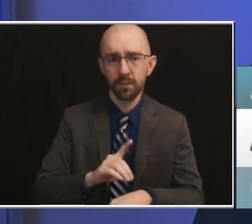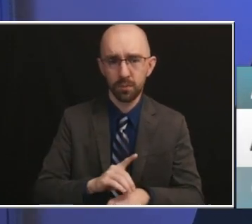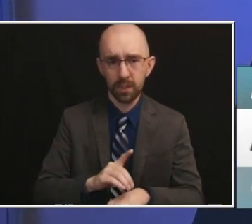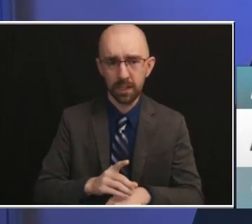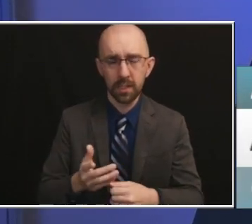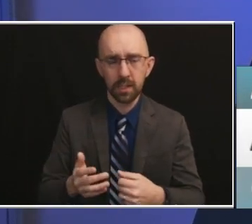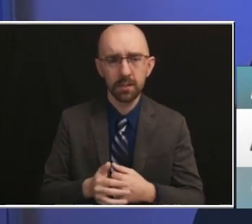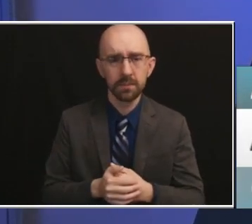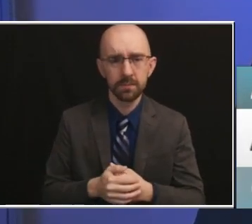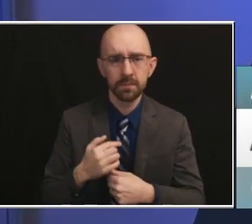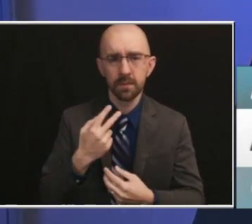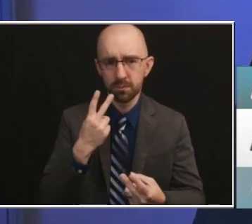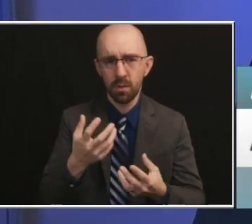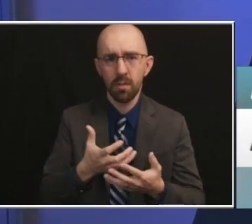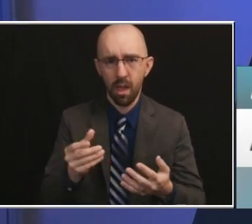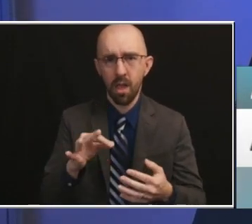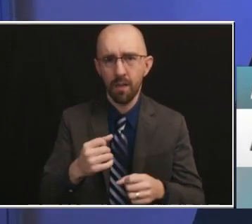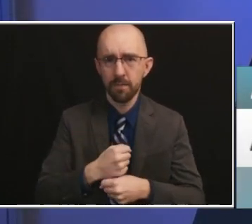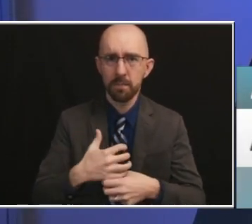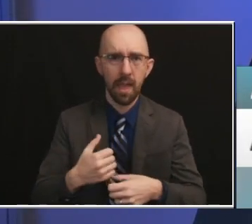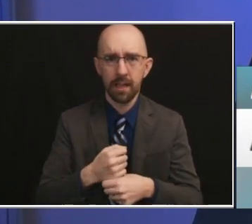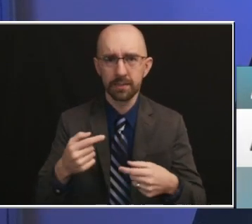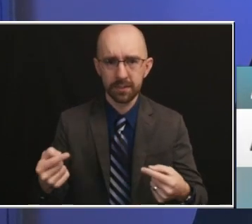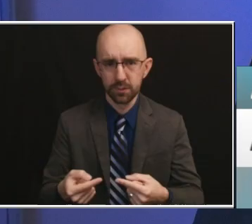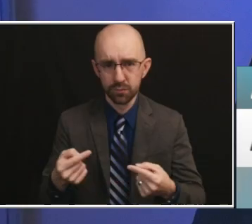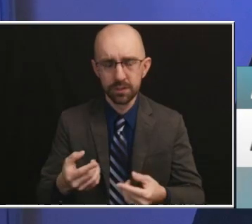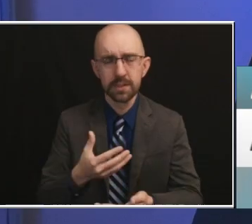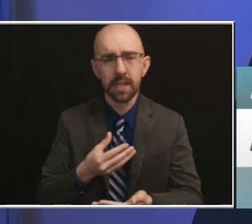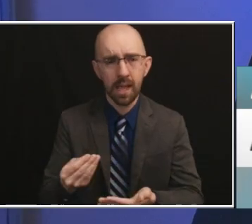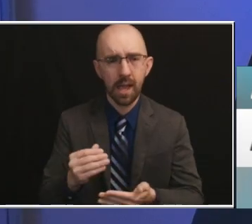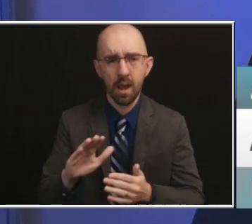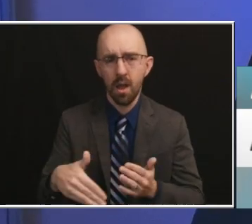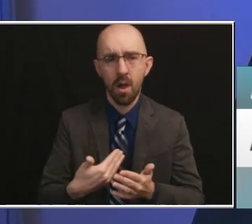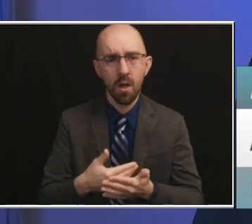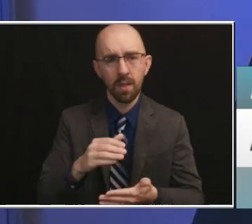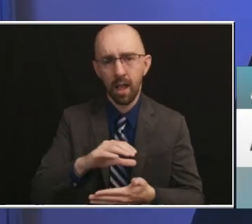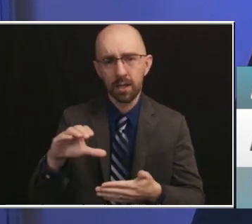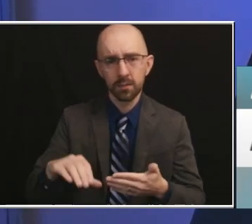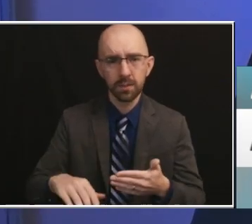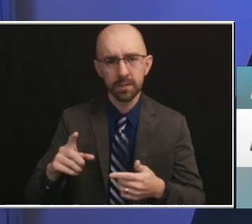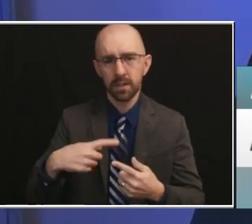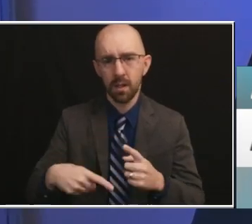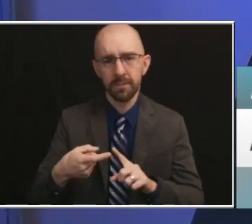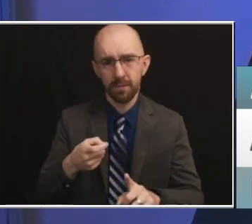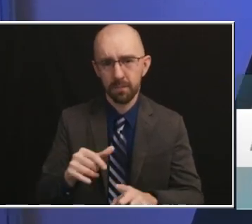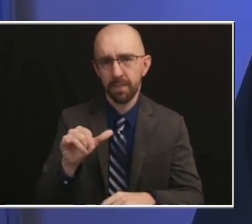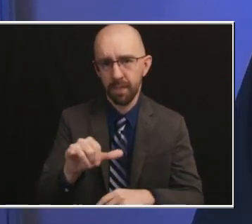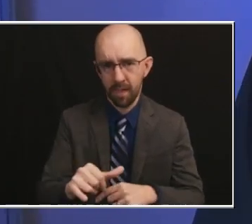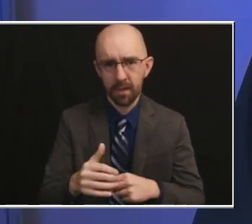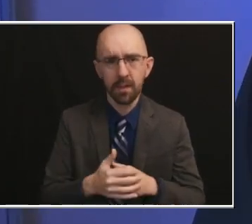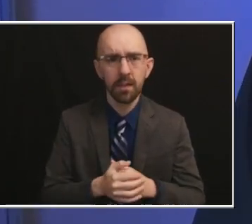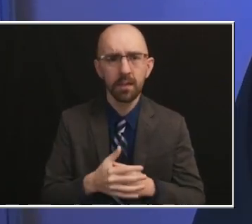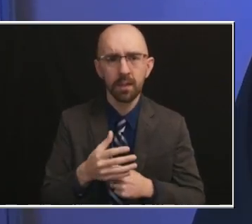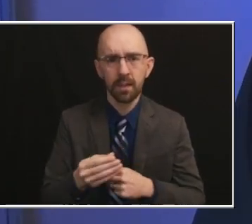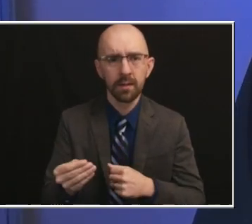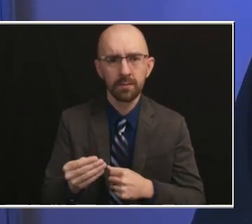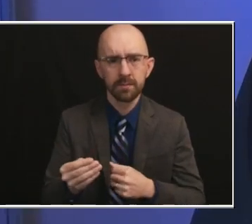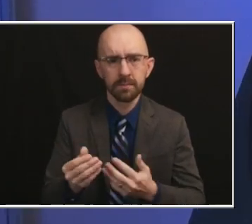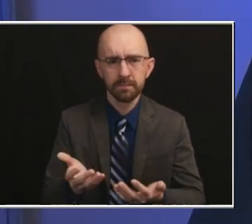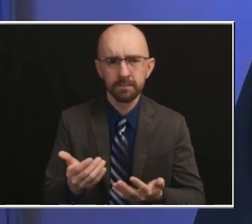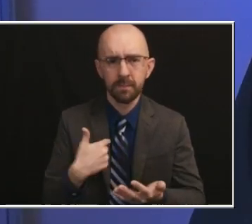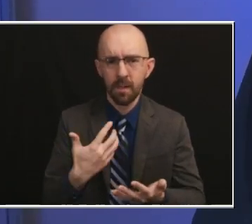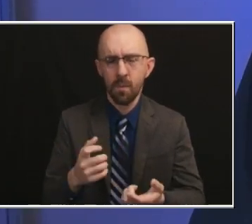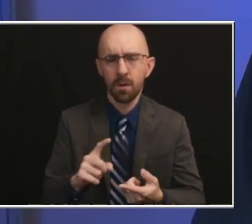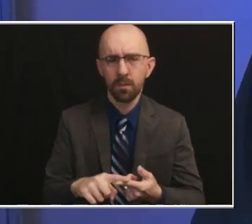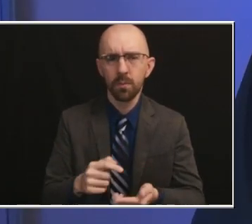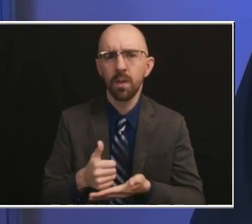Saw a lot of blast injuries and all the consequences that can come from that. And I wanted to help